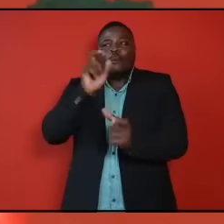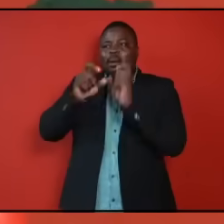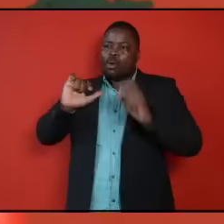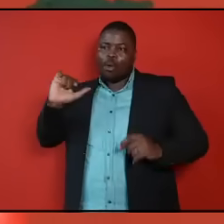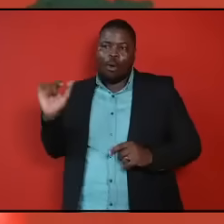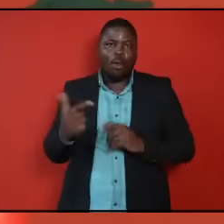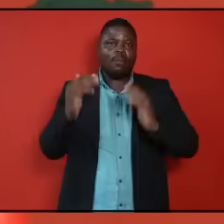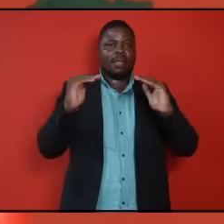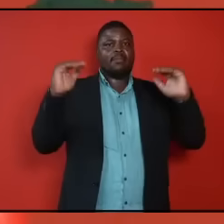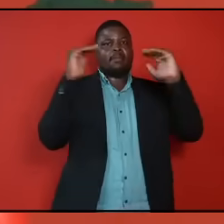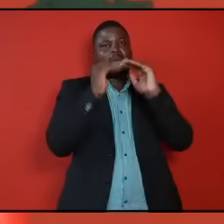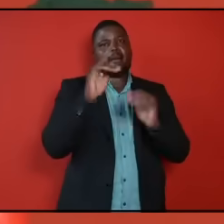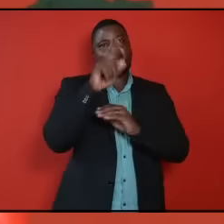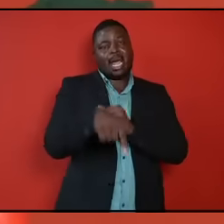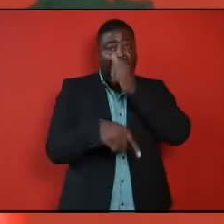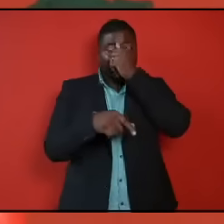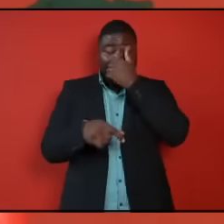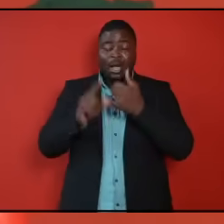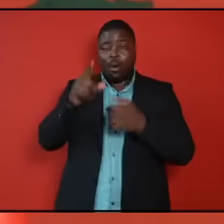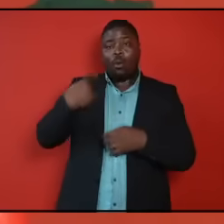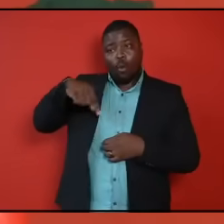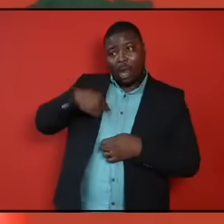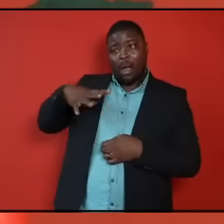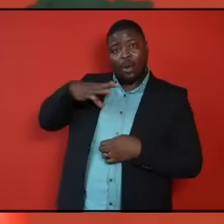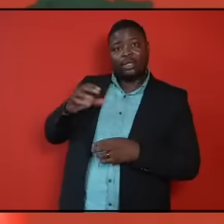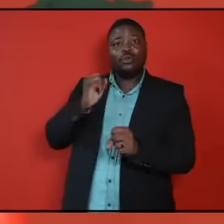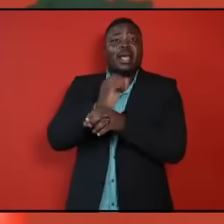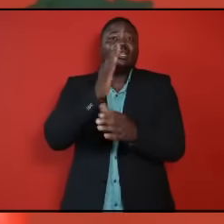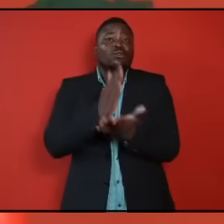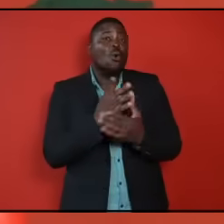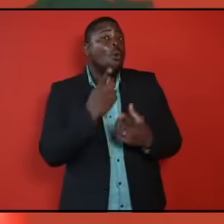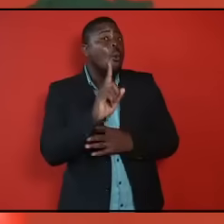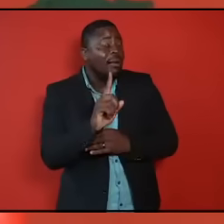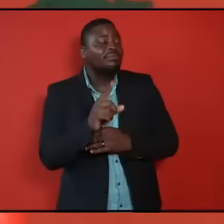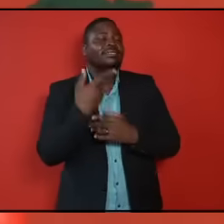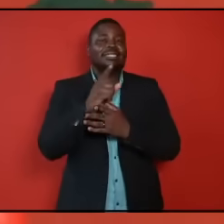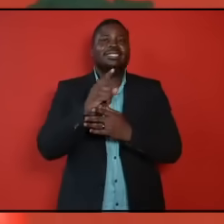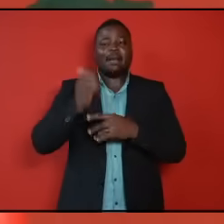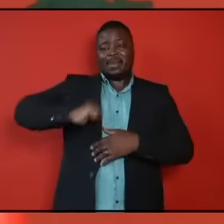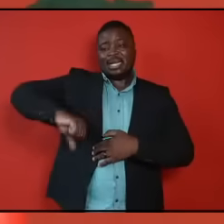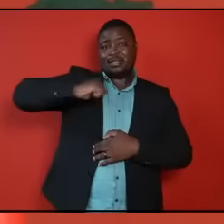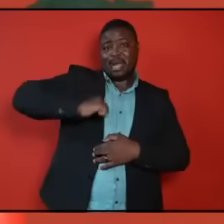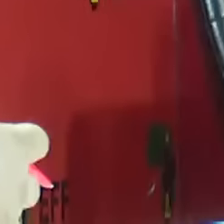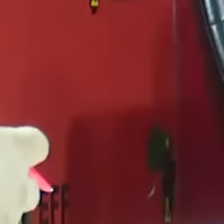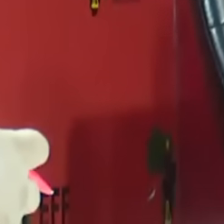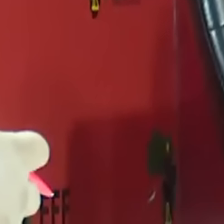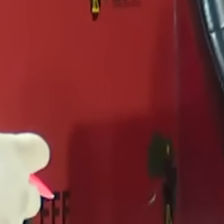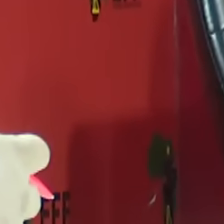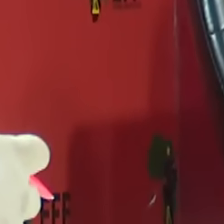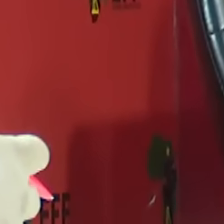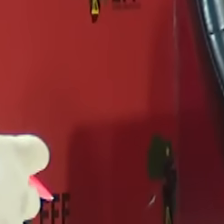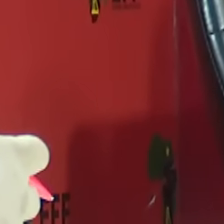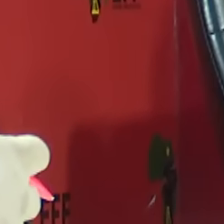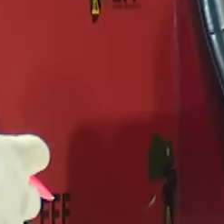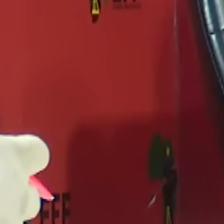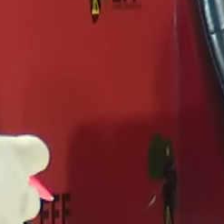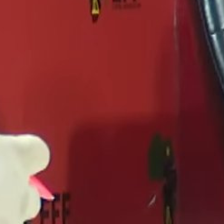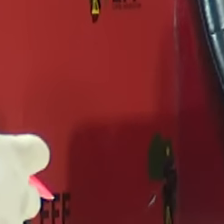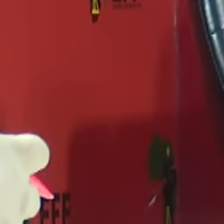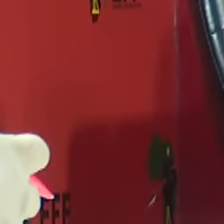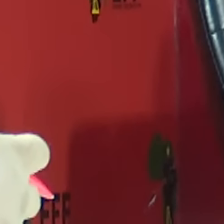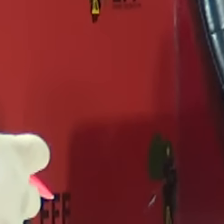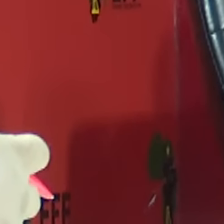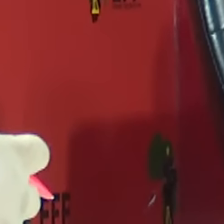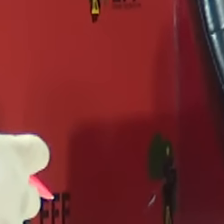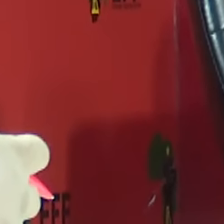systematically underfunds municipalities while assuming that the poor, rural and township communities can sustain themselves